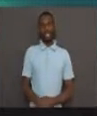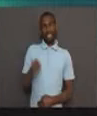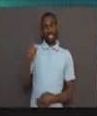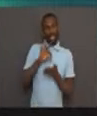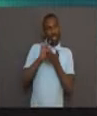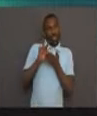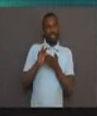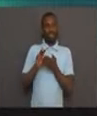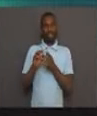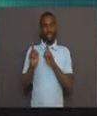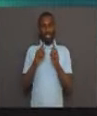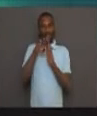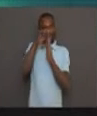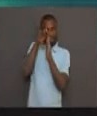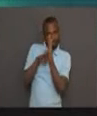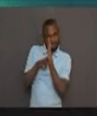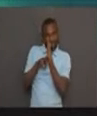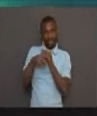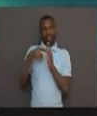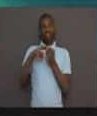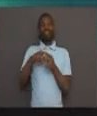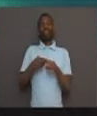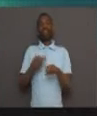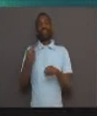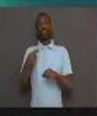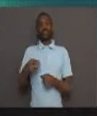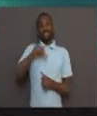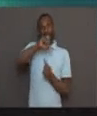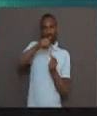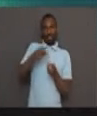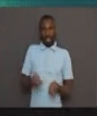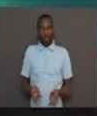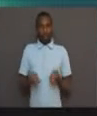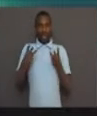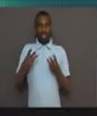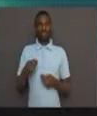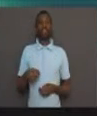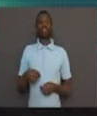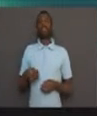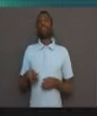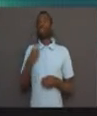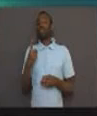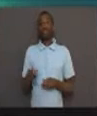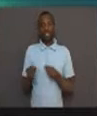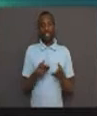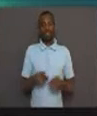This number subtracted from the atomic mass 12 gives us